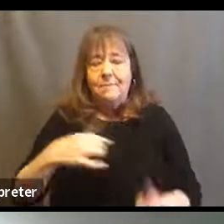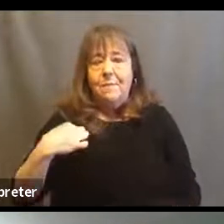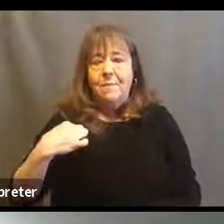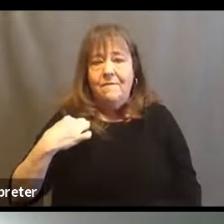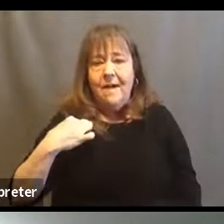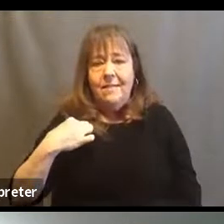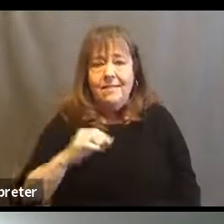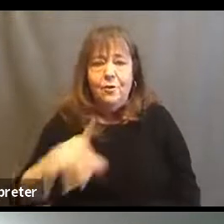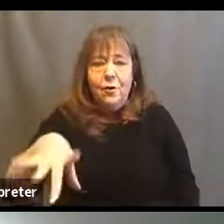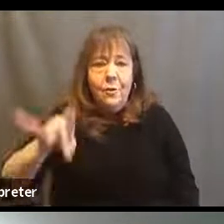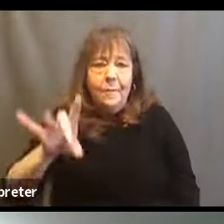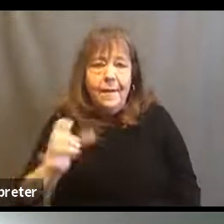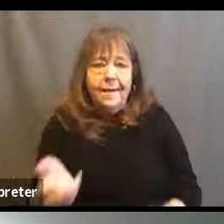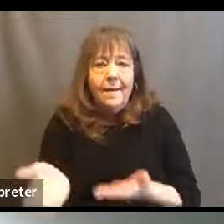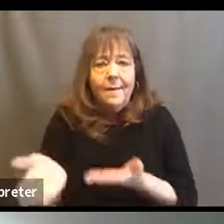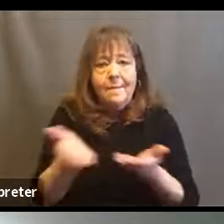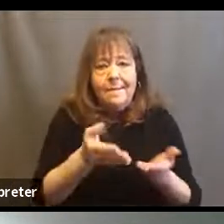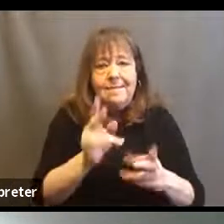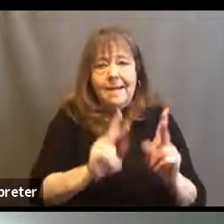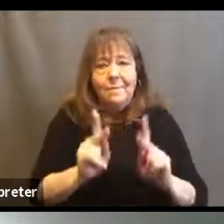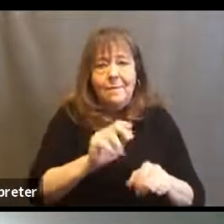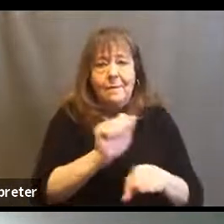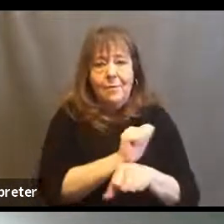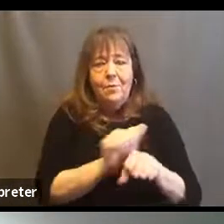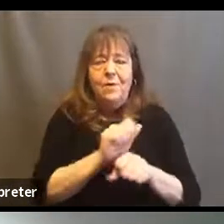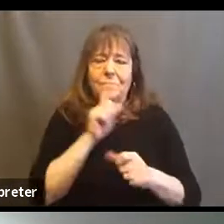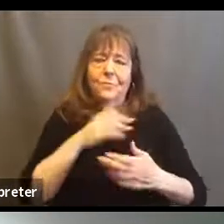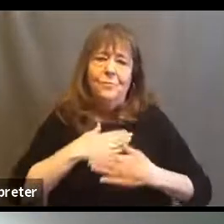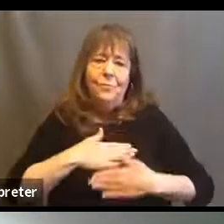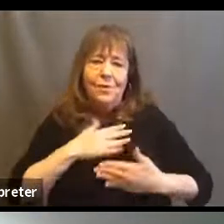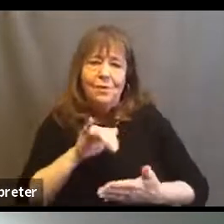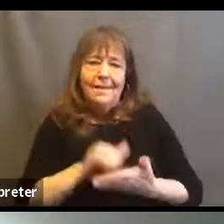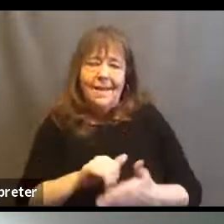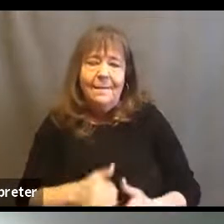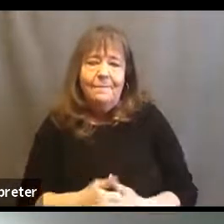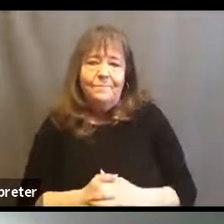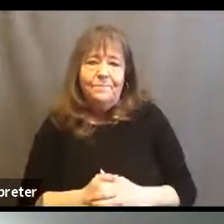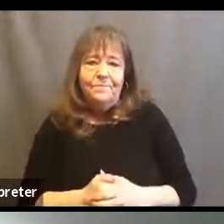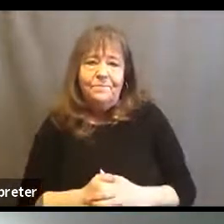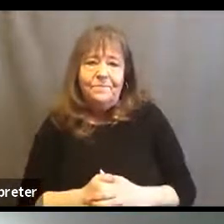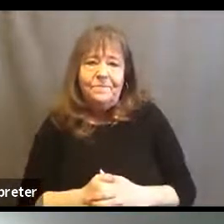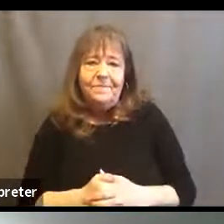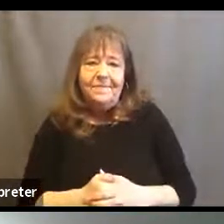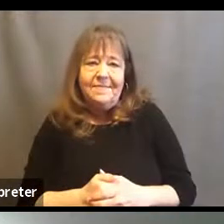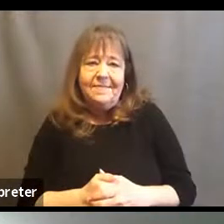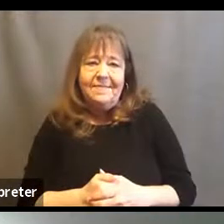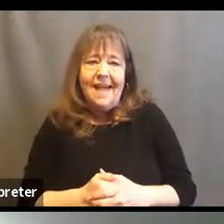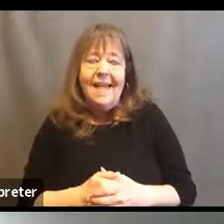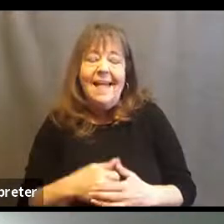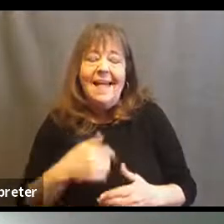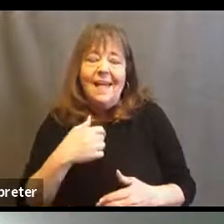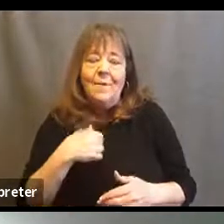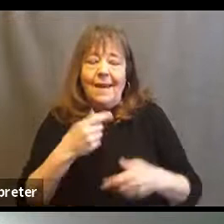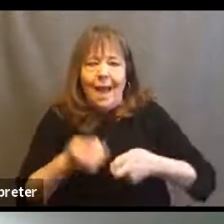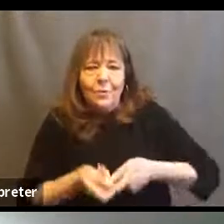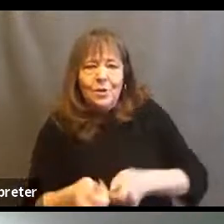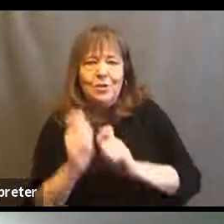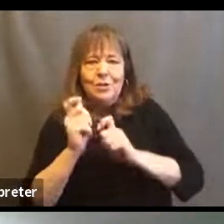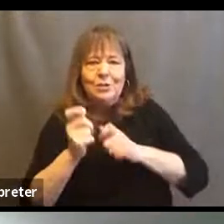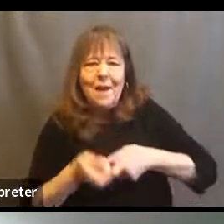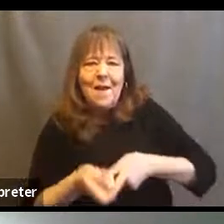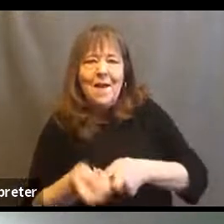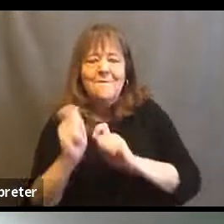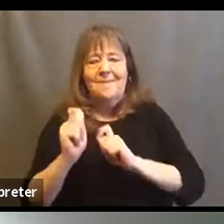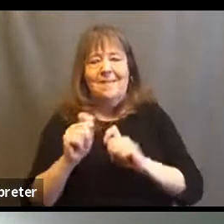appreciate that and the ability to continue to care for our patients here, obviously. As I was shoveling snow close to midnight